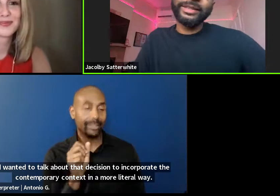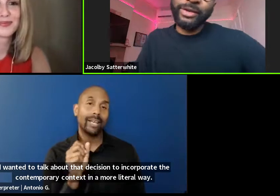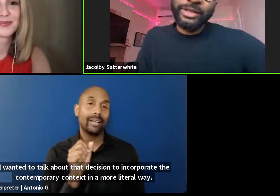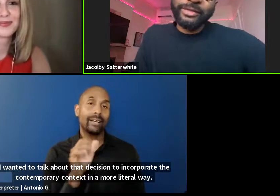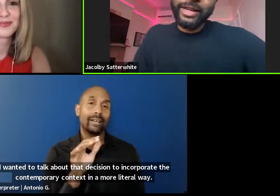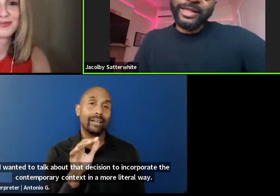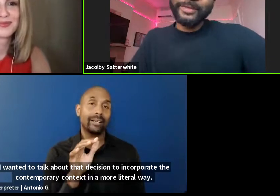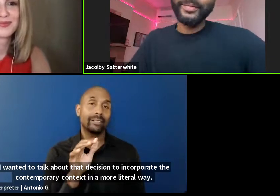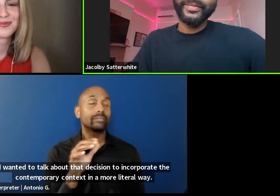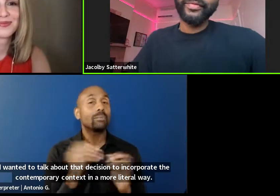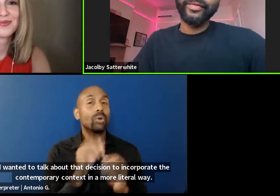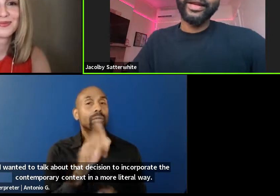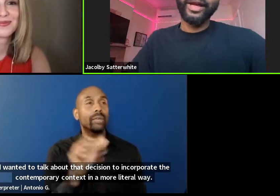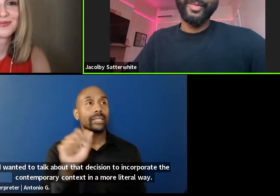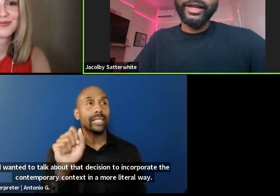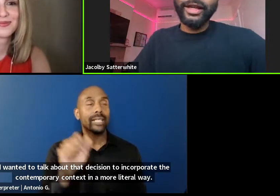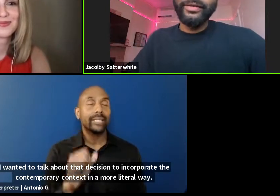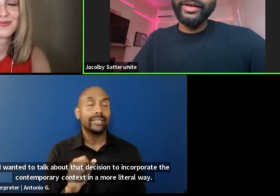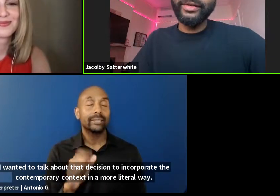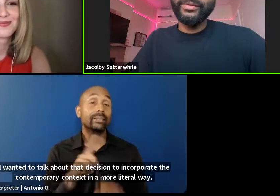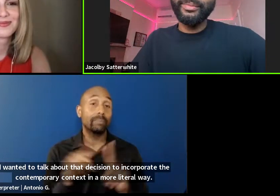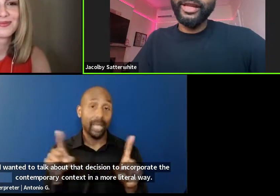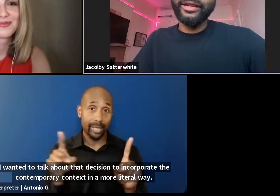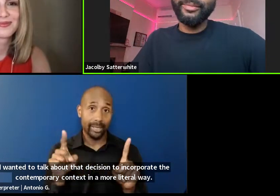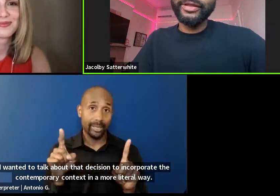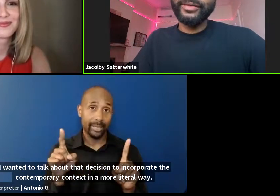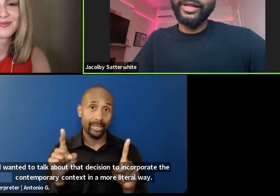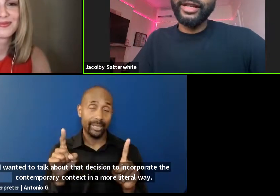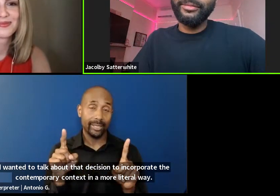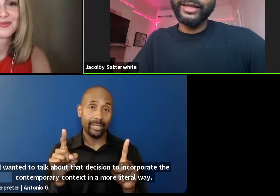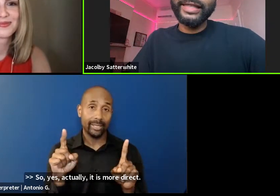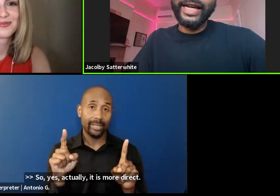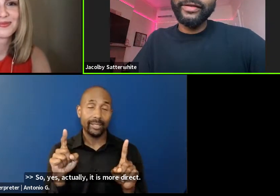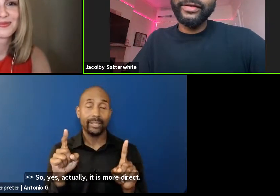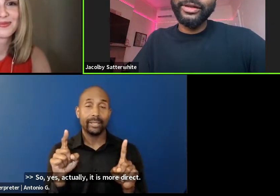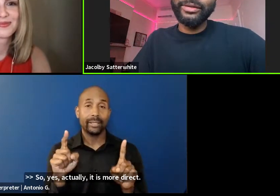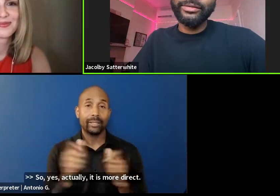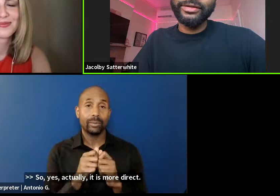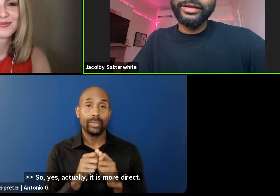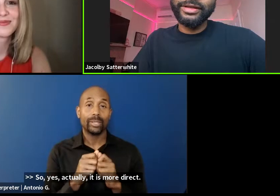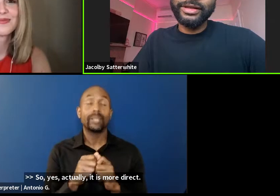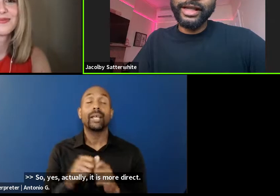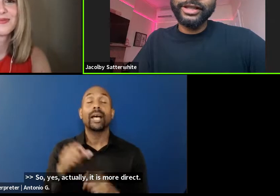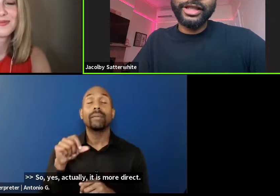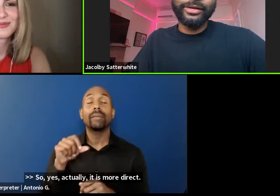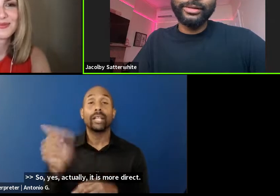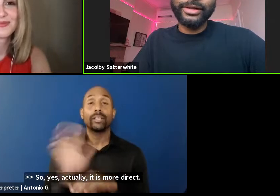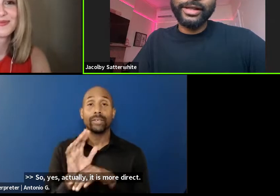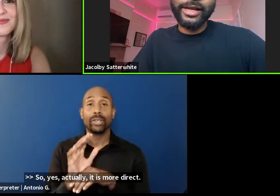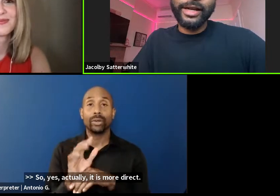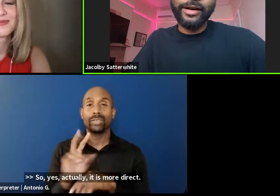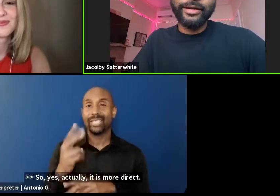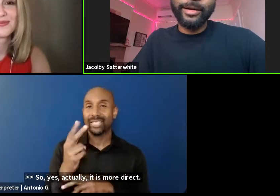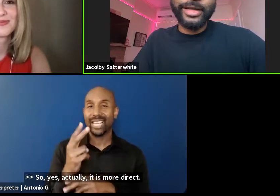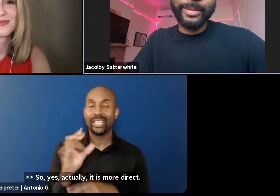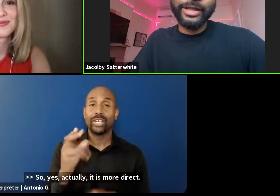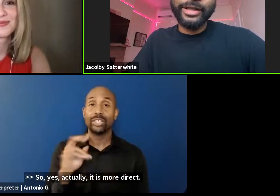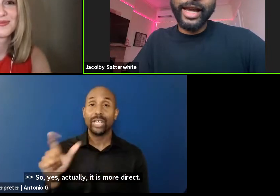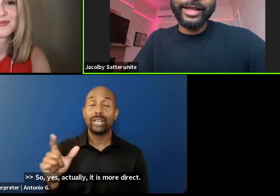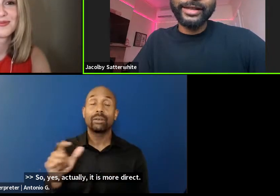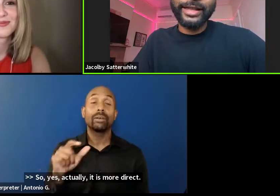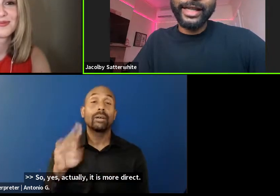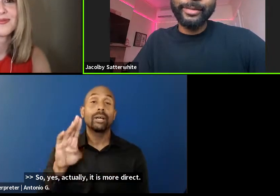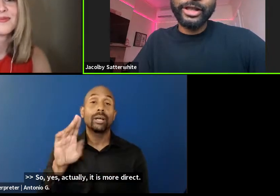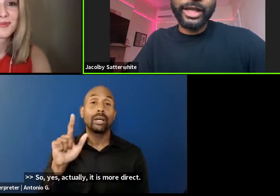it is more direct, but it's in Blessed Avenue, The second channel was like all about